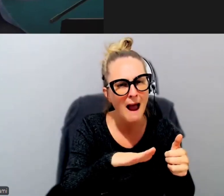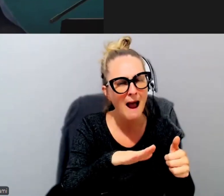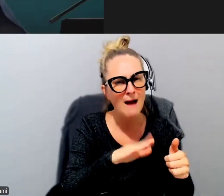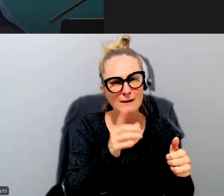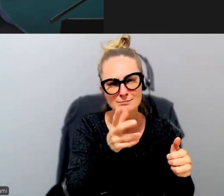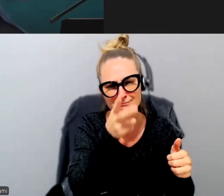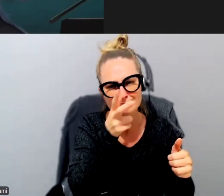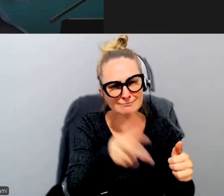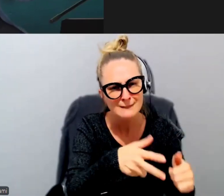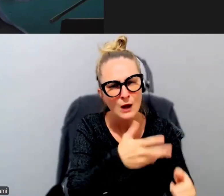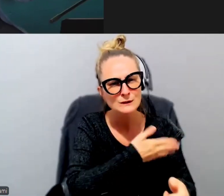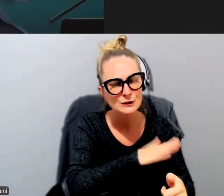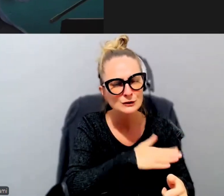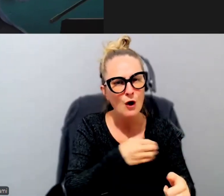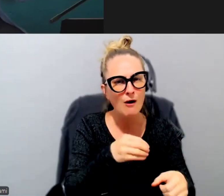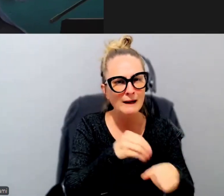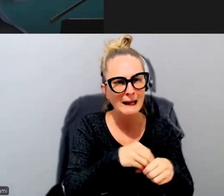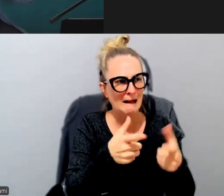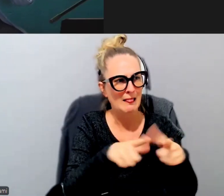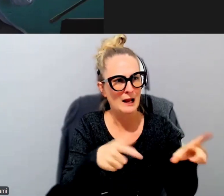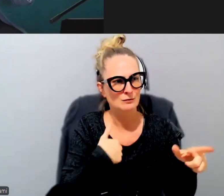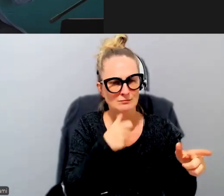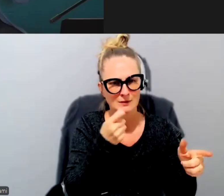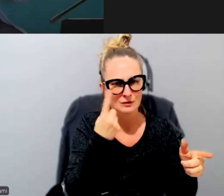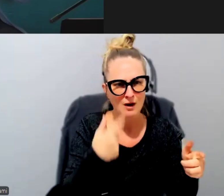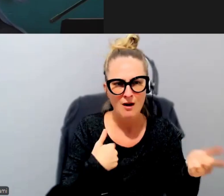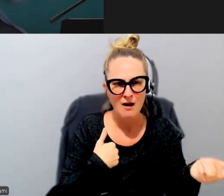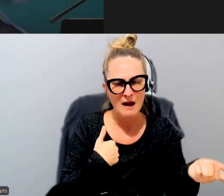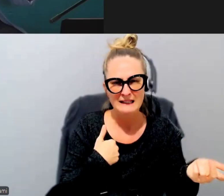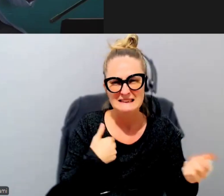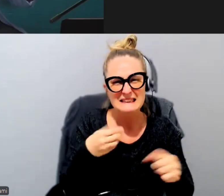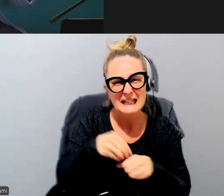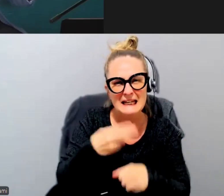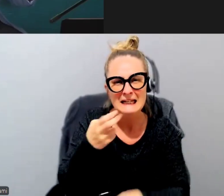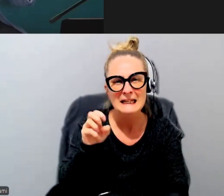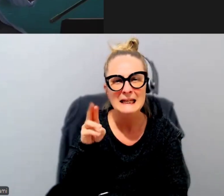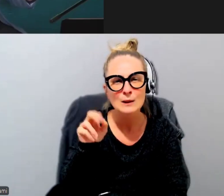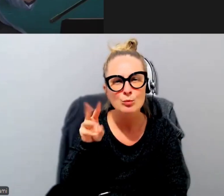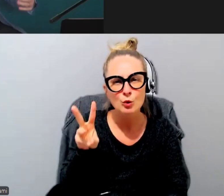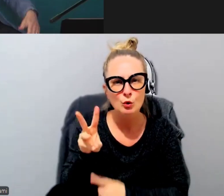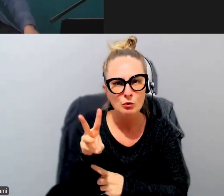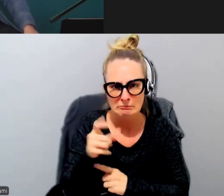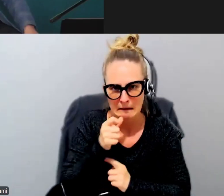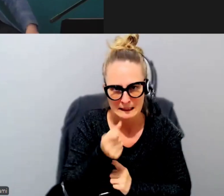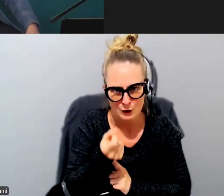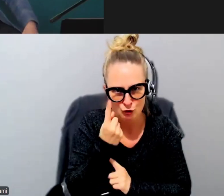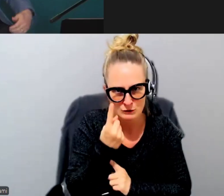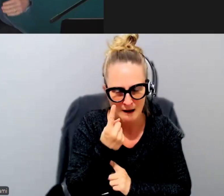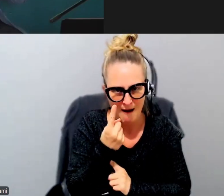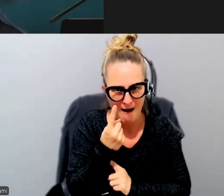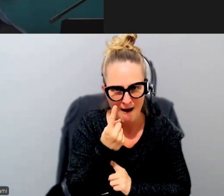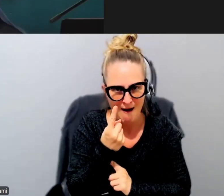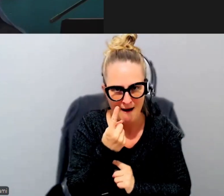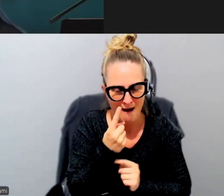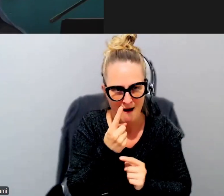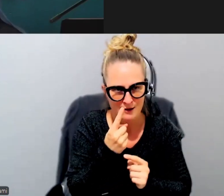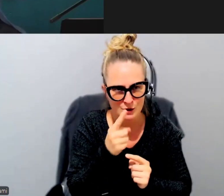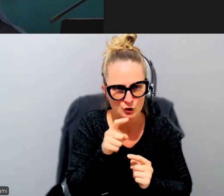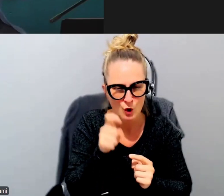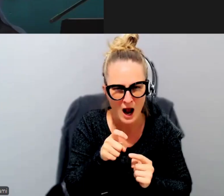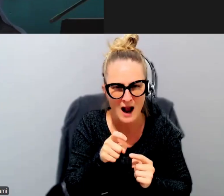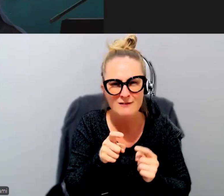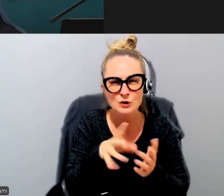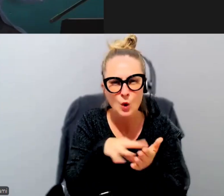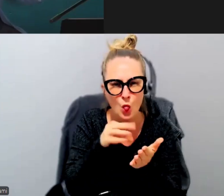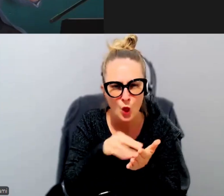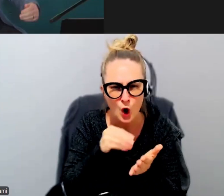it's called a Haftorah portion. It's in Hebrew. I didn't understand Hebrew. You had to learn how to chant it in a